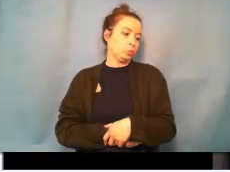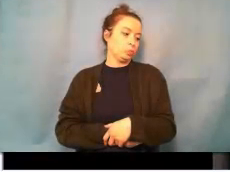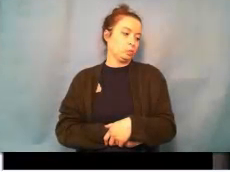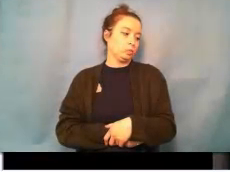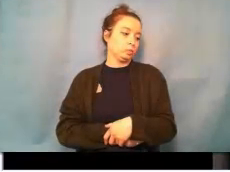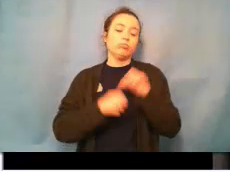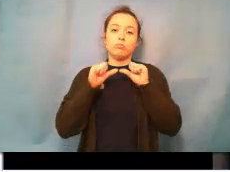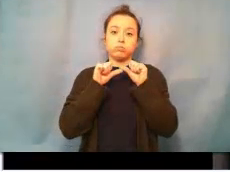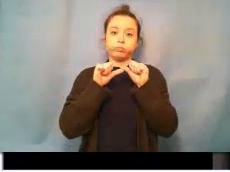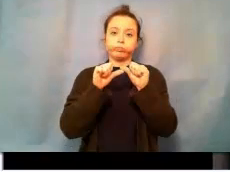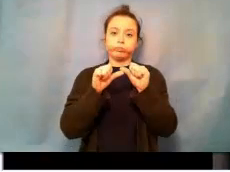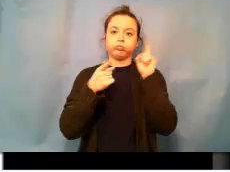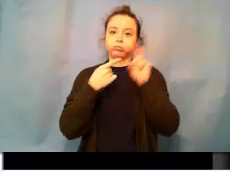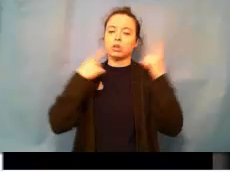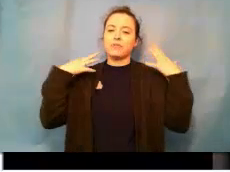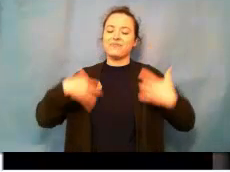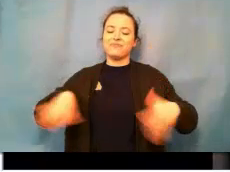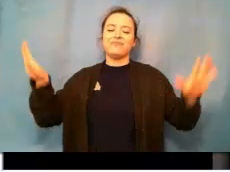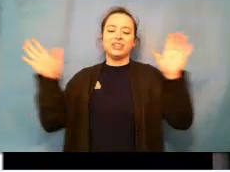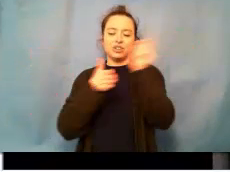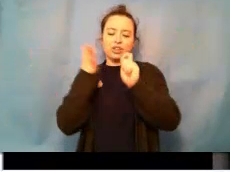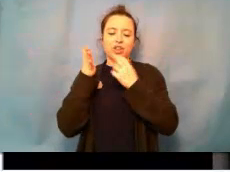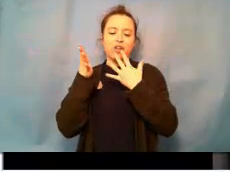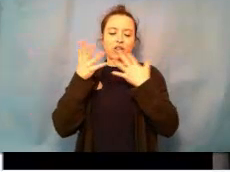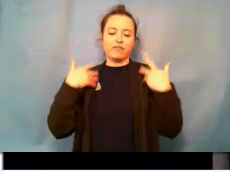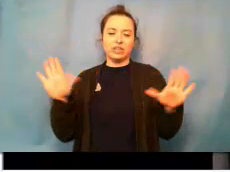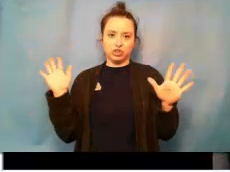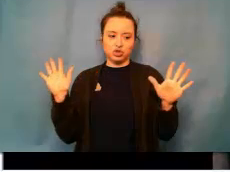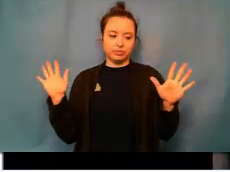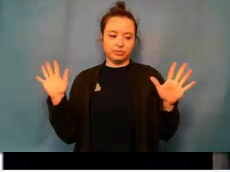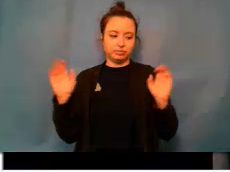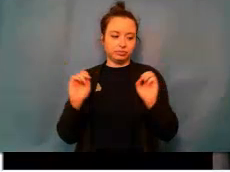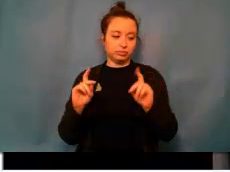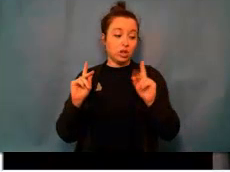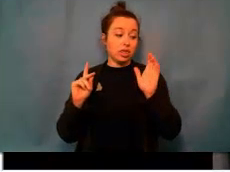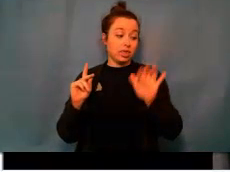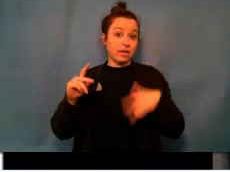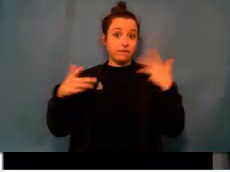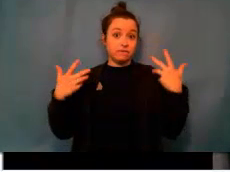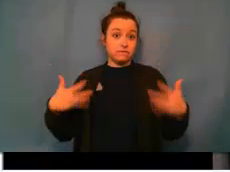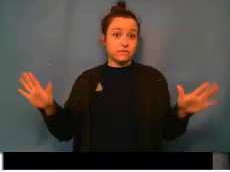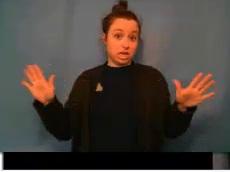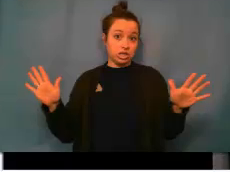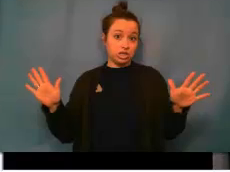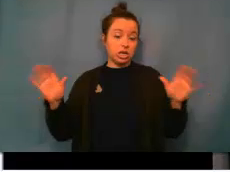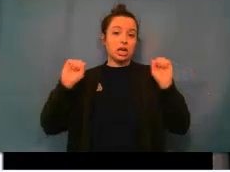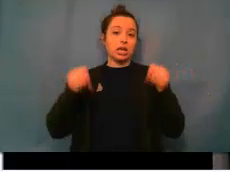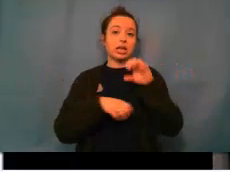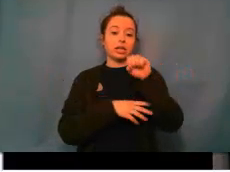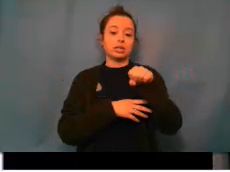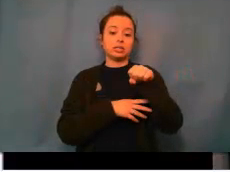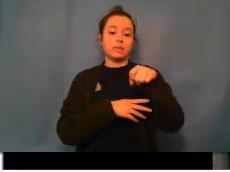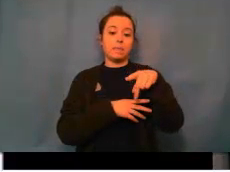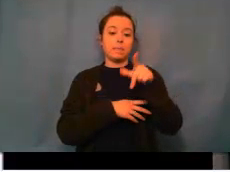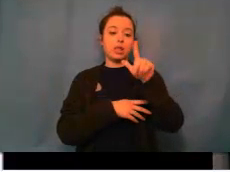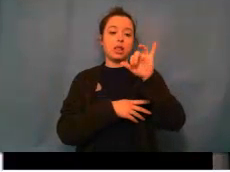Alright, you're going to do that until your whole picture is colored. Alright, when you get done with that, you can get on Splash